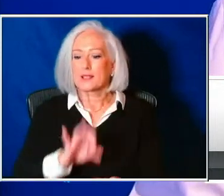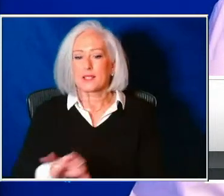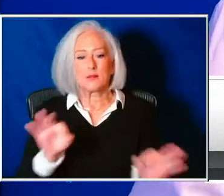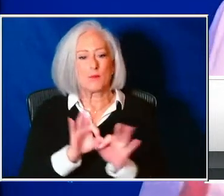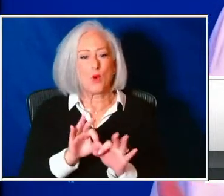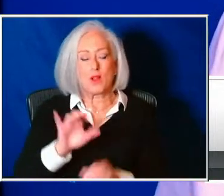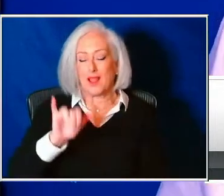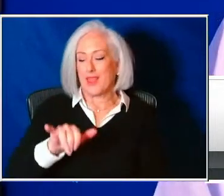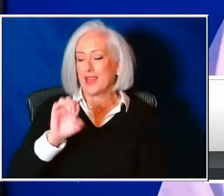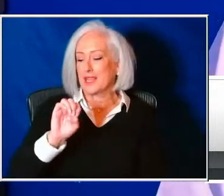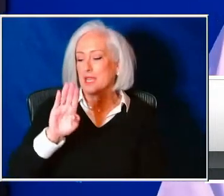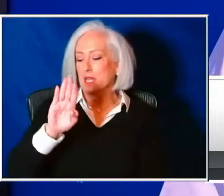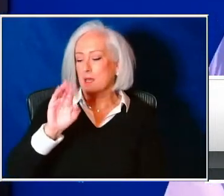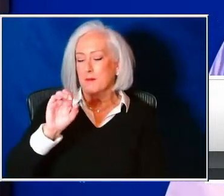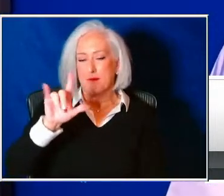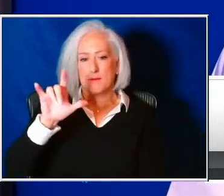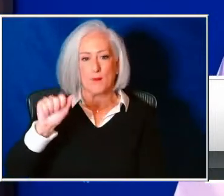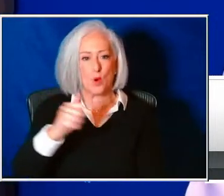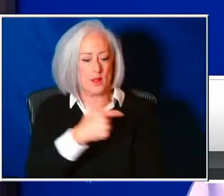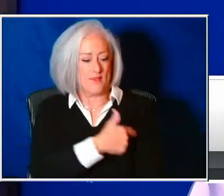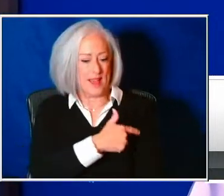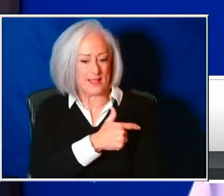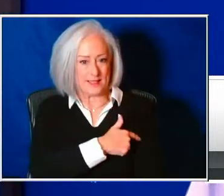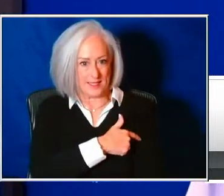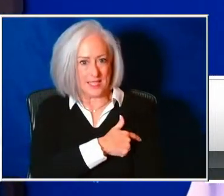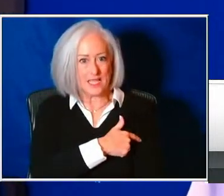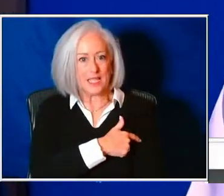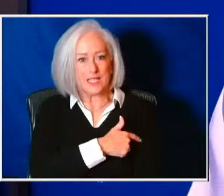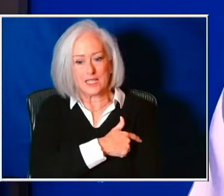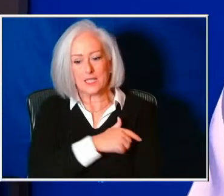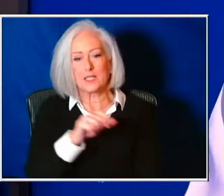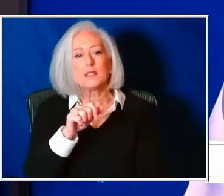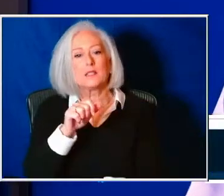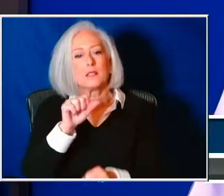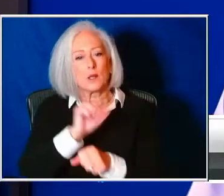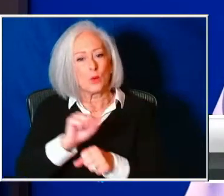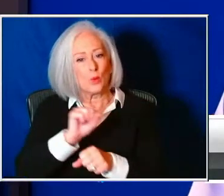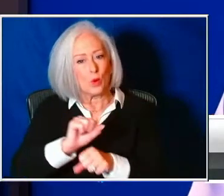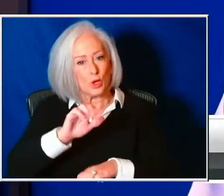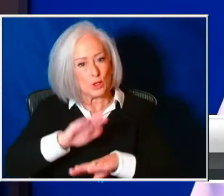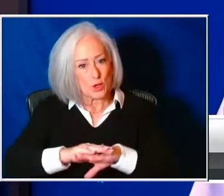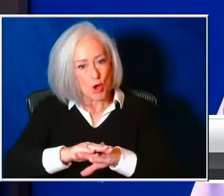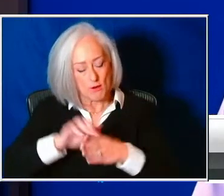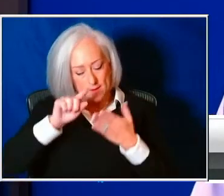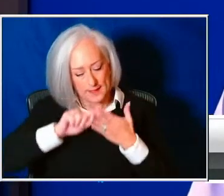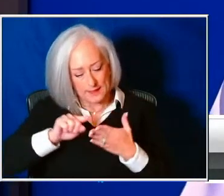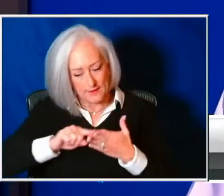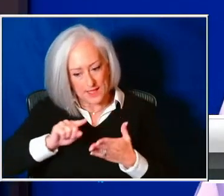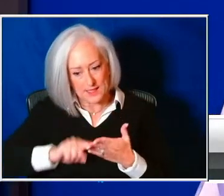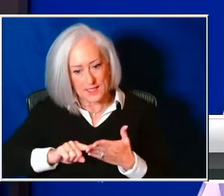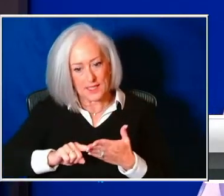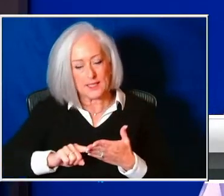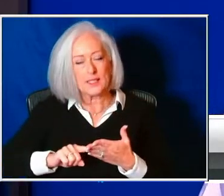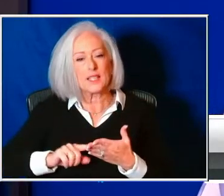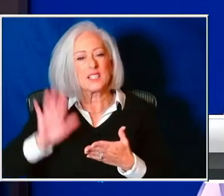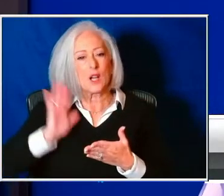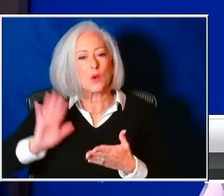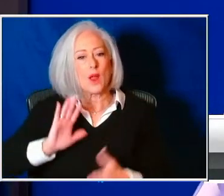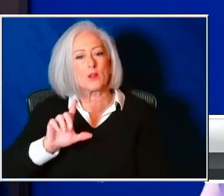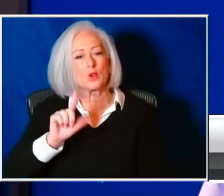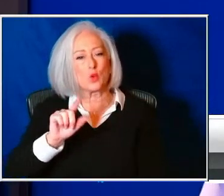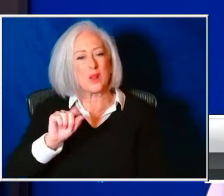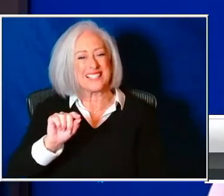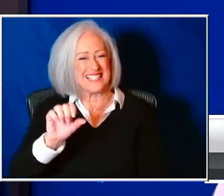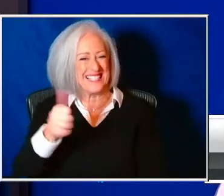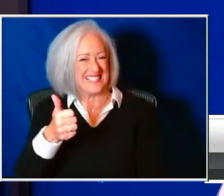initially worked on and investigated in the early 2010s, around 2010